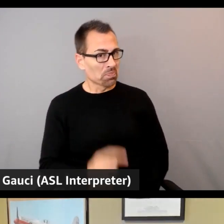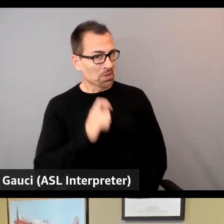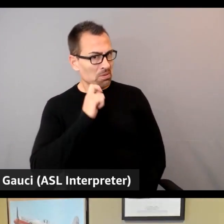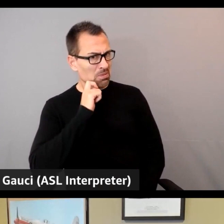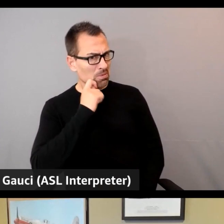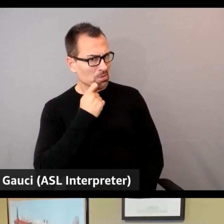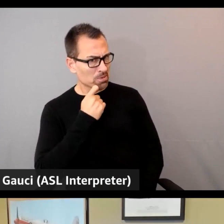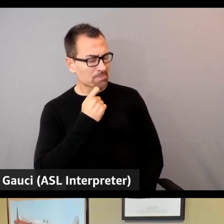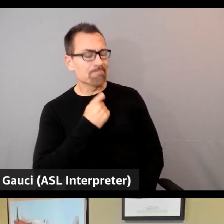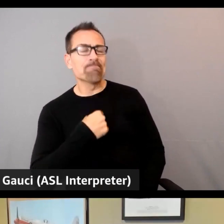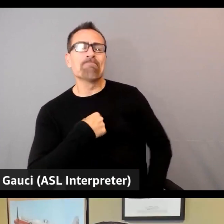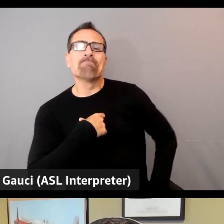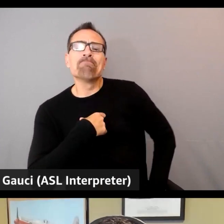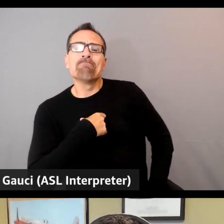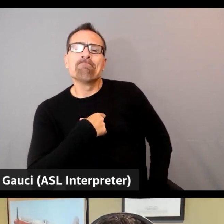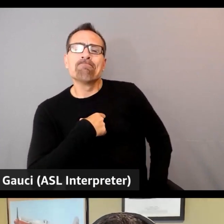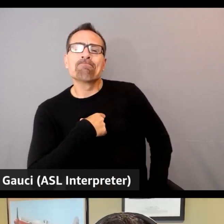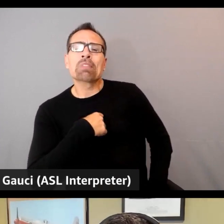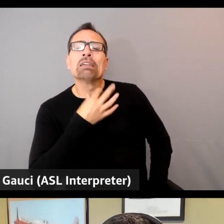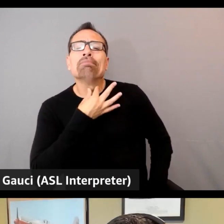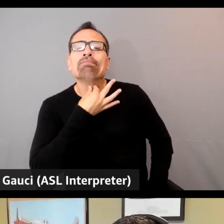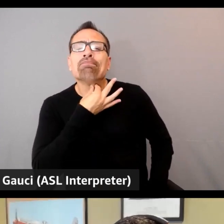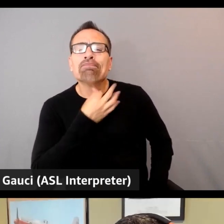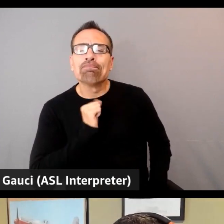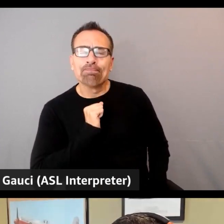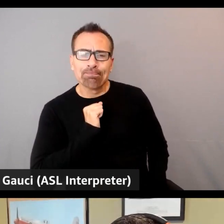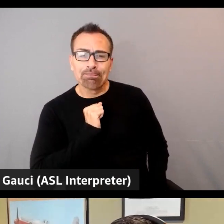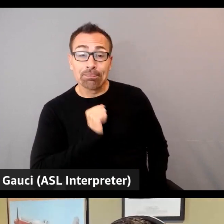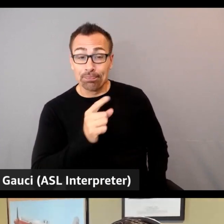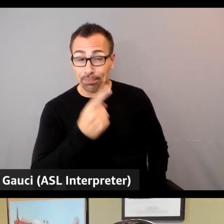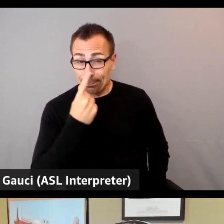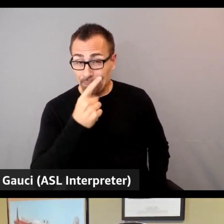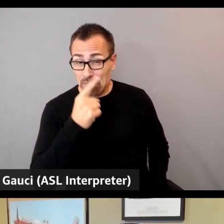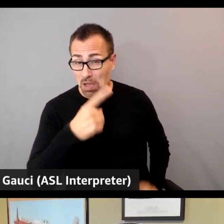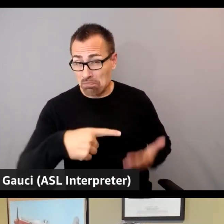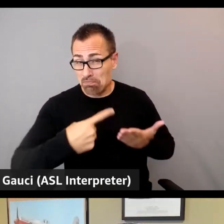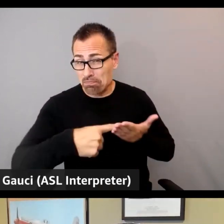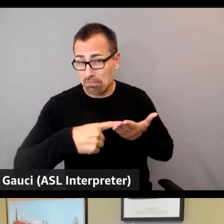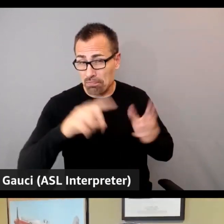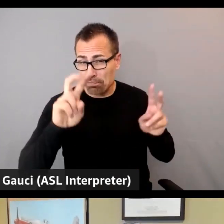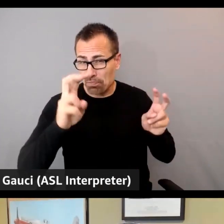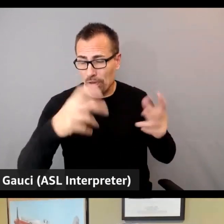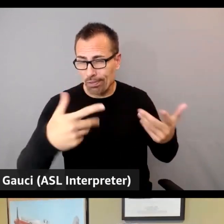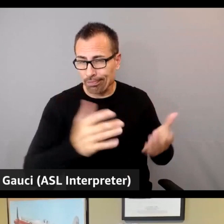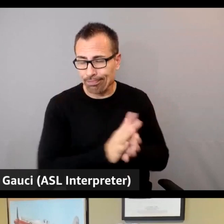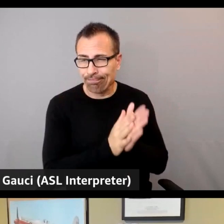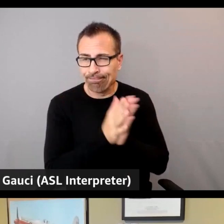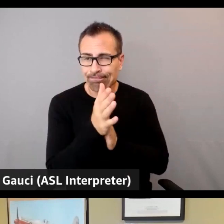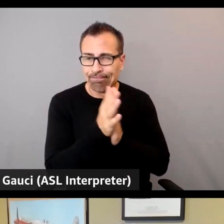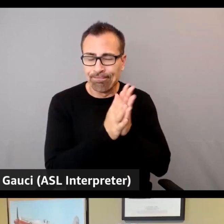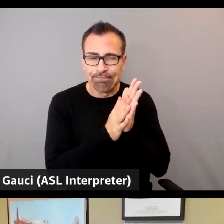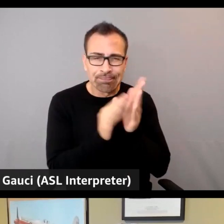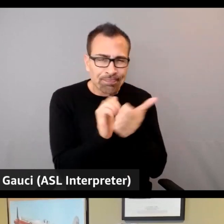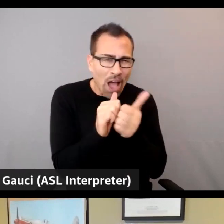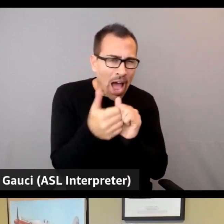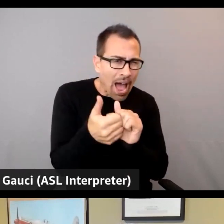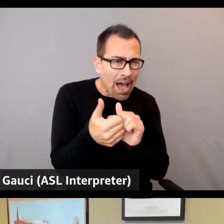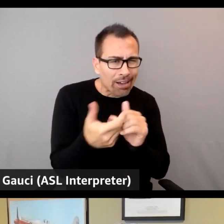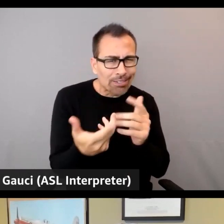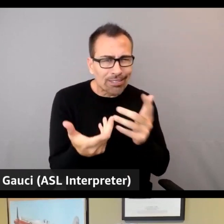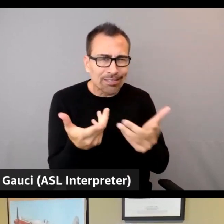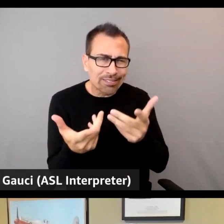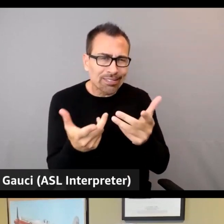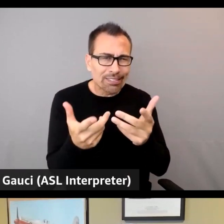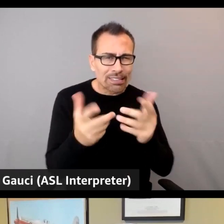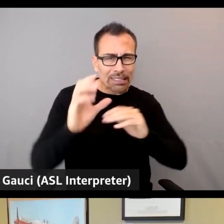I am curious, can you talk to us a little bit about how the